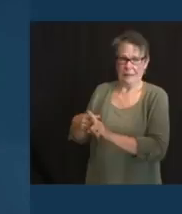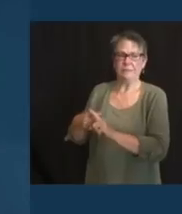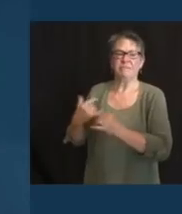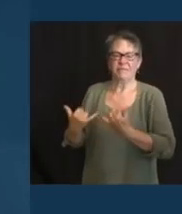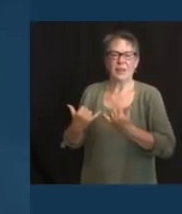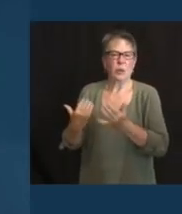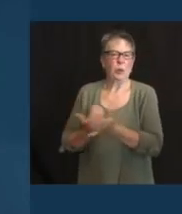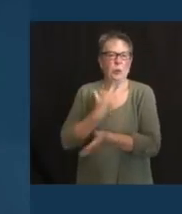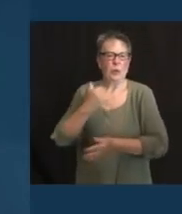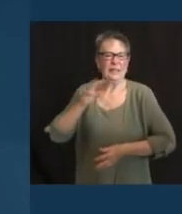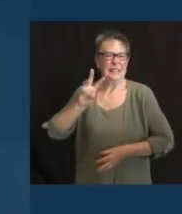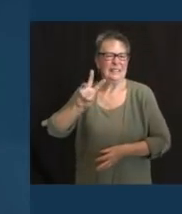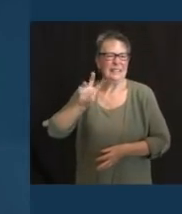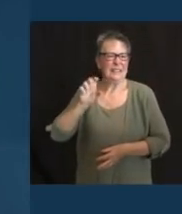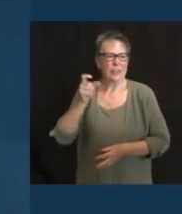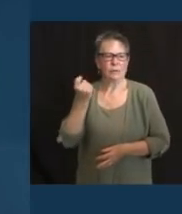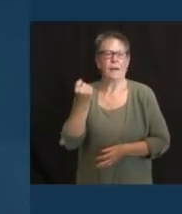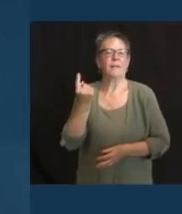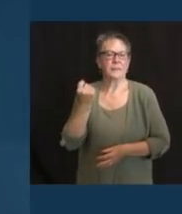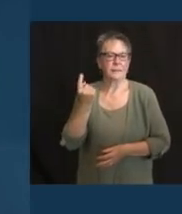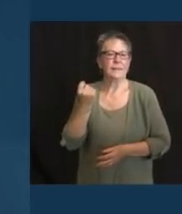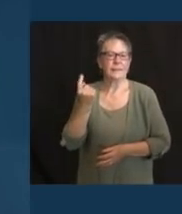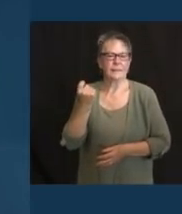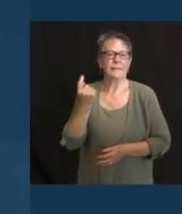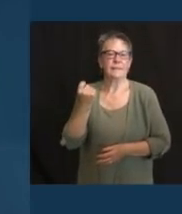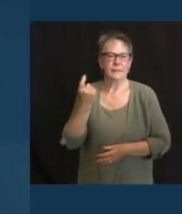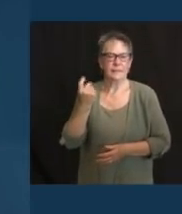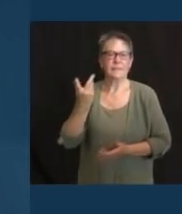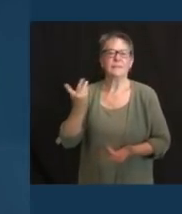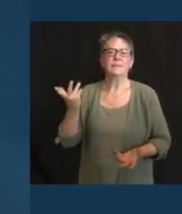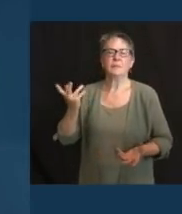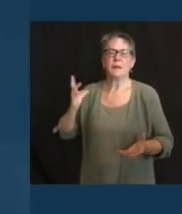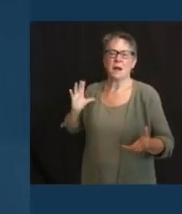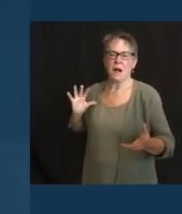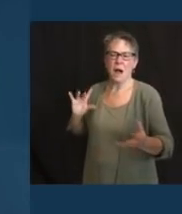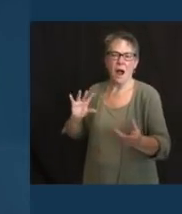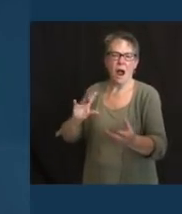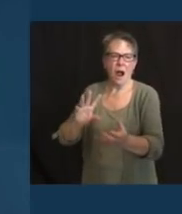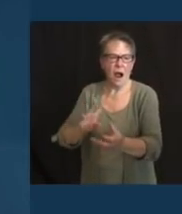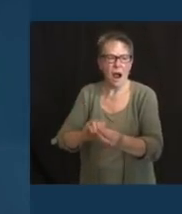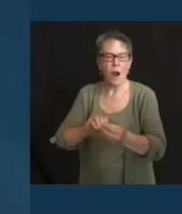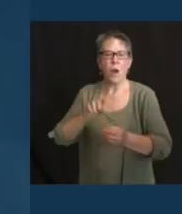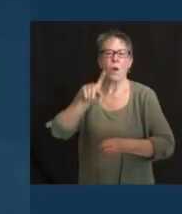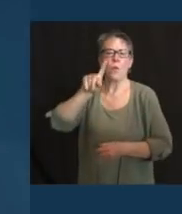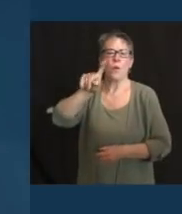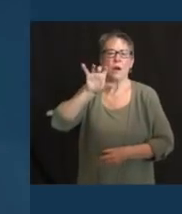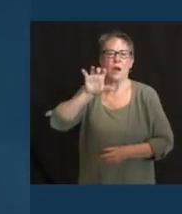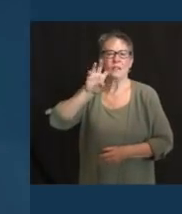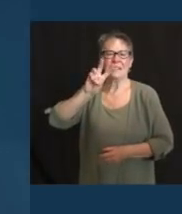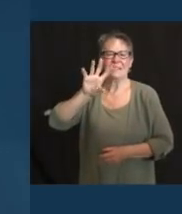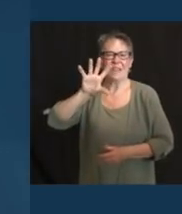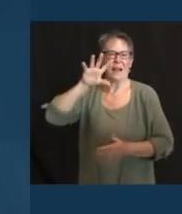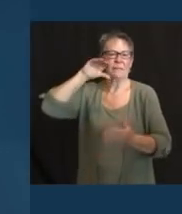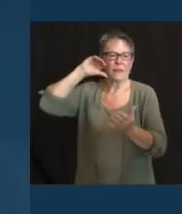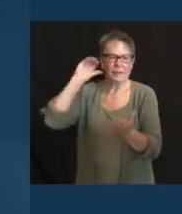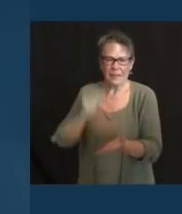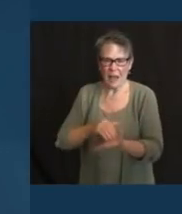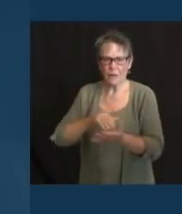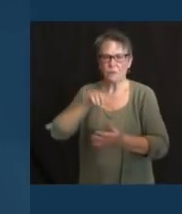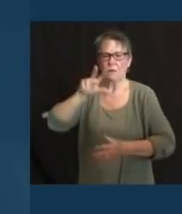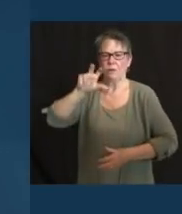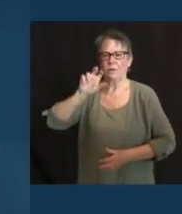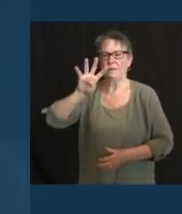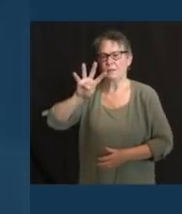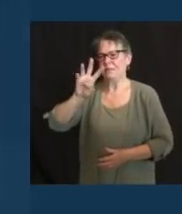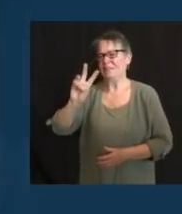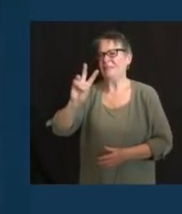165,346. And by the way, today is 99 days since we had our first positive test results on Wednesday, March